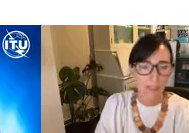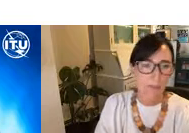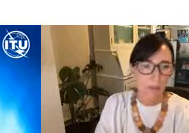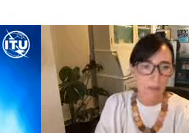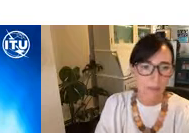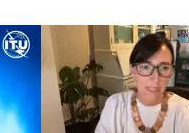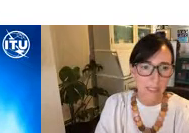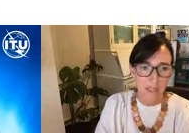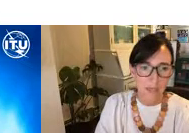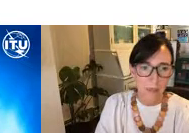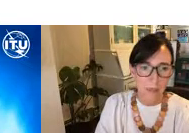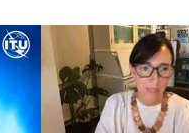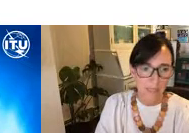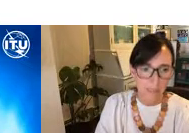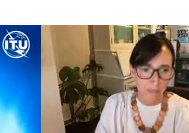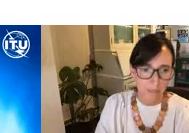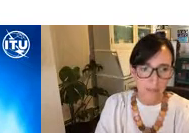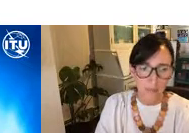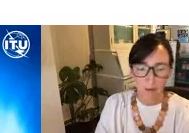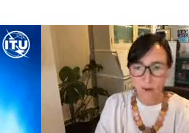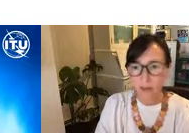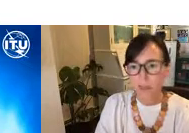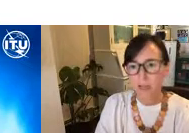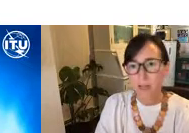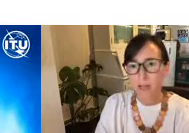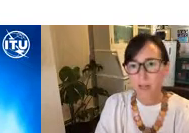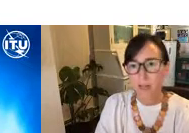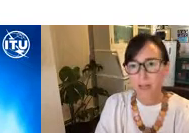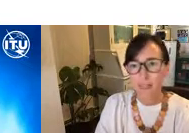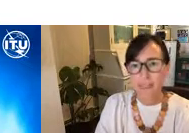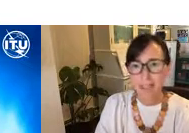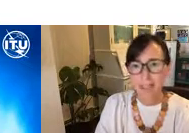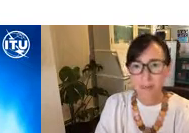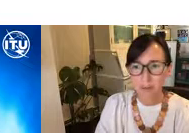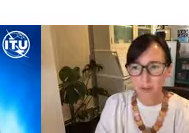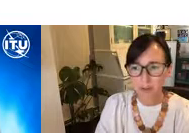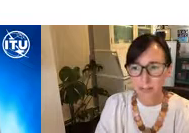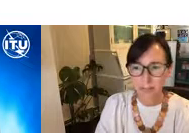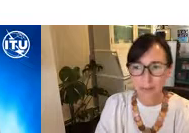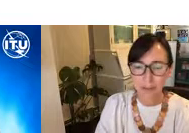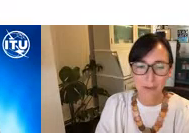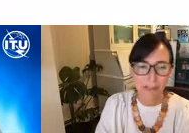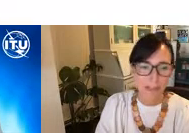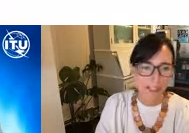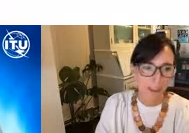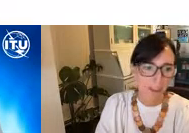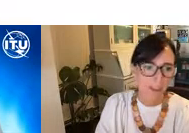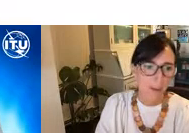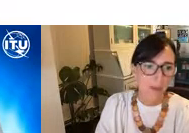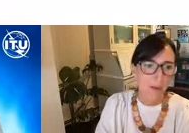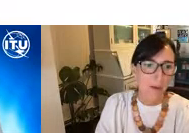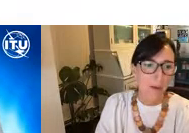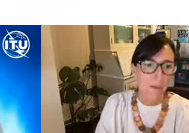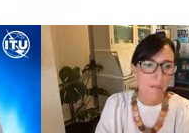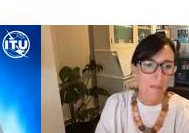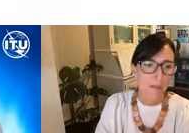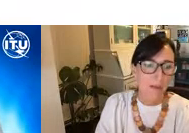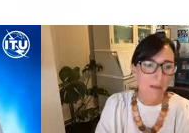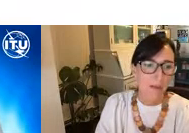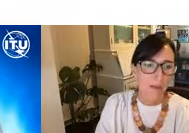facilitate both implementation and reporting that are all available on a dedicated portal page on the UN SDG